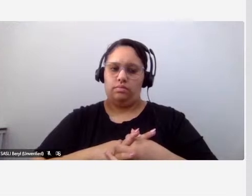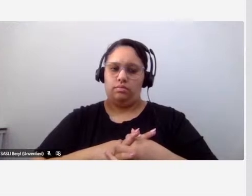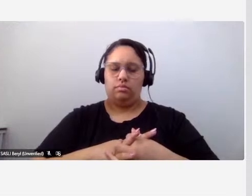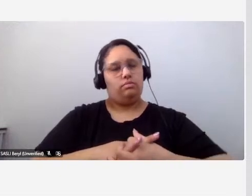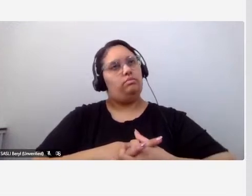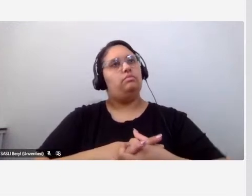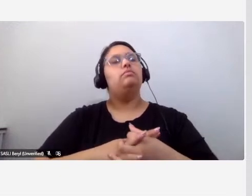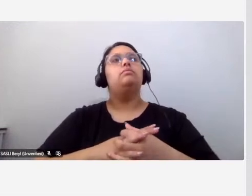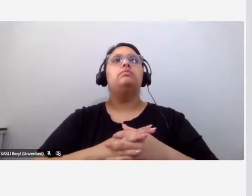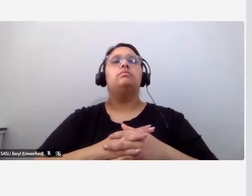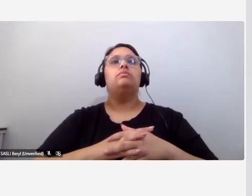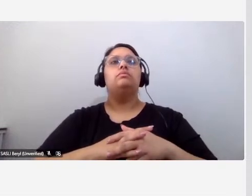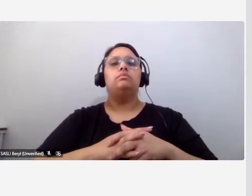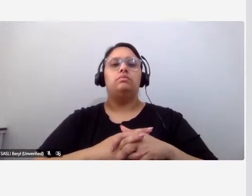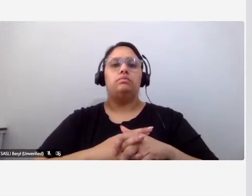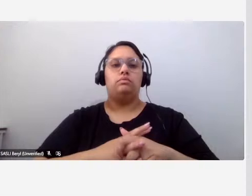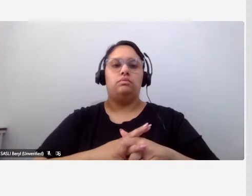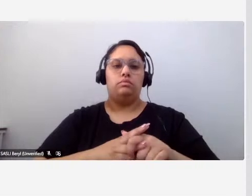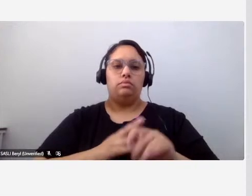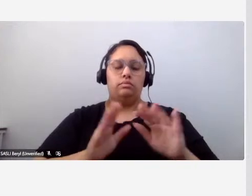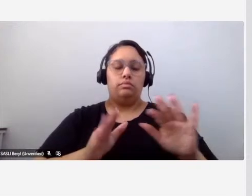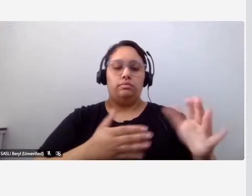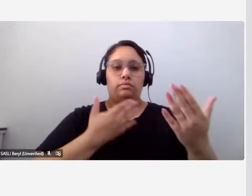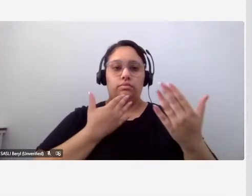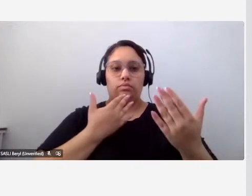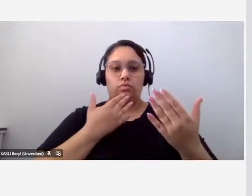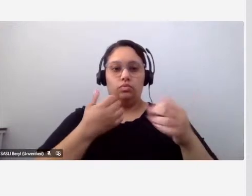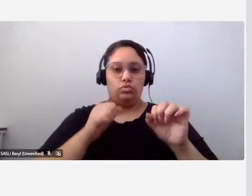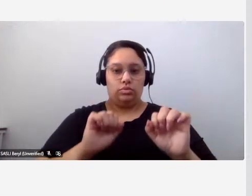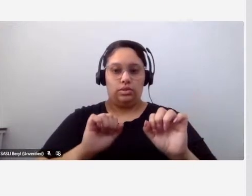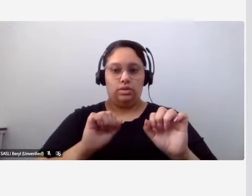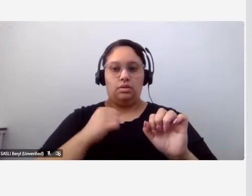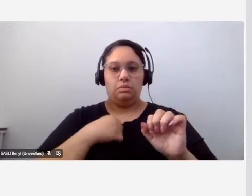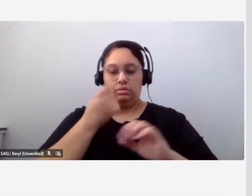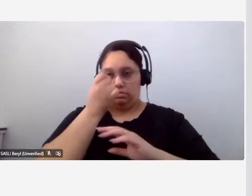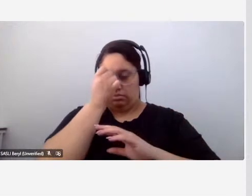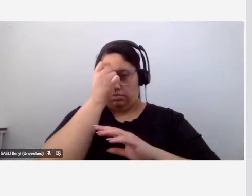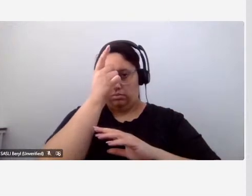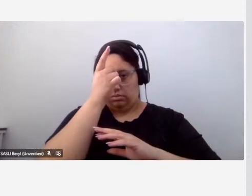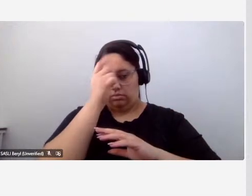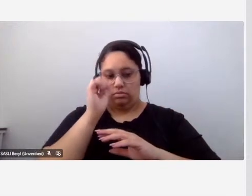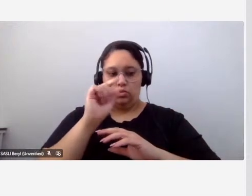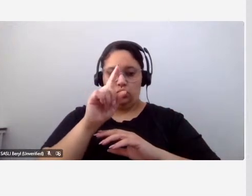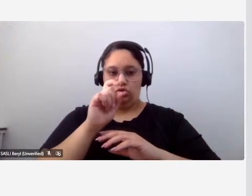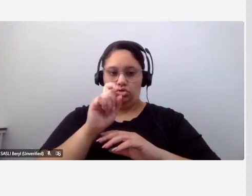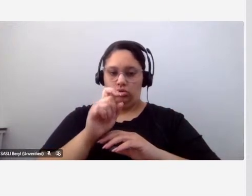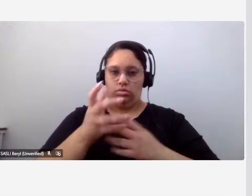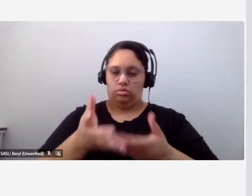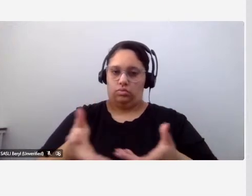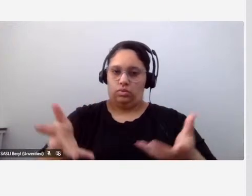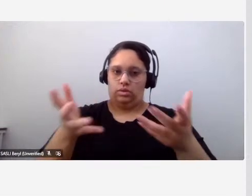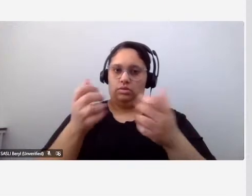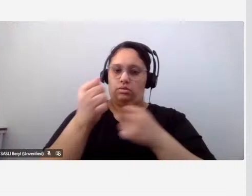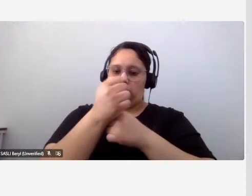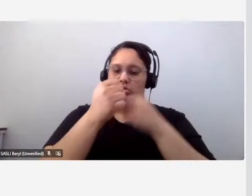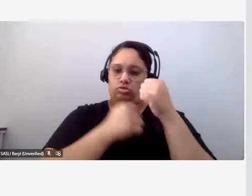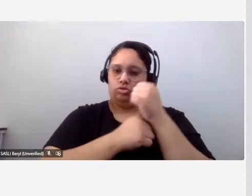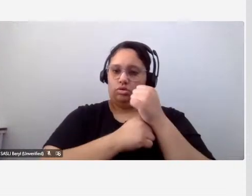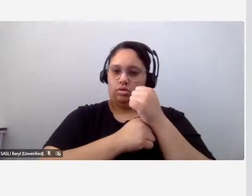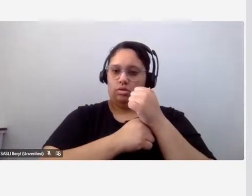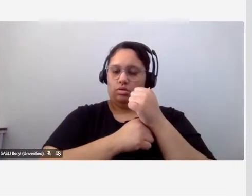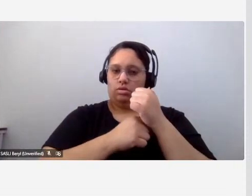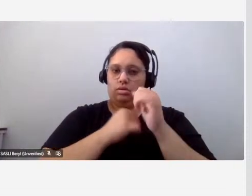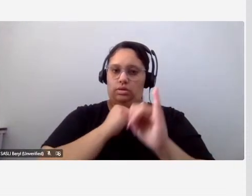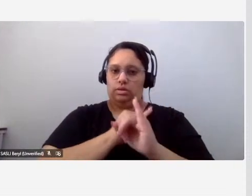Over to you. Thank you, Chair. I now understand where this question is. It's the structure of the